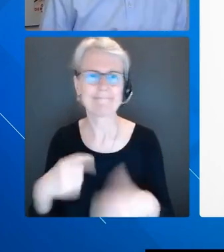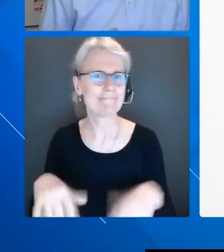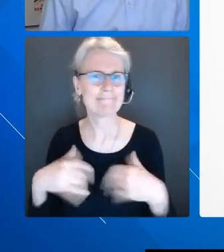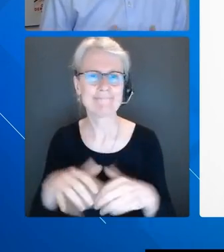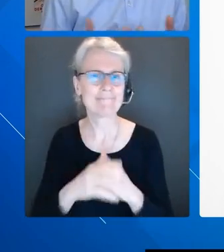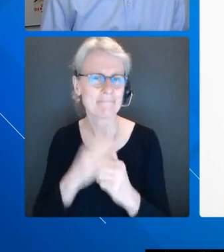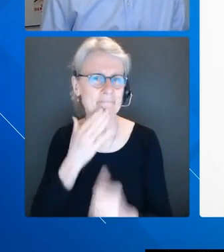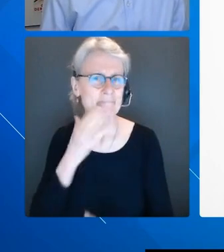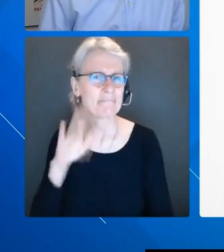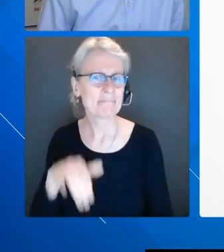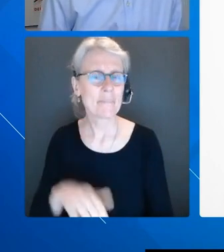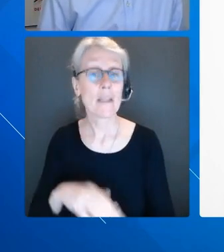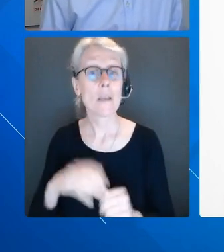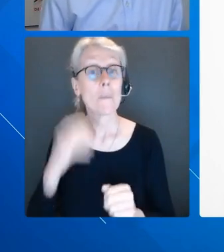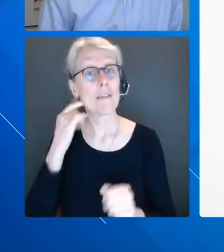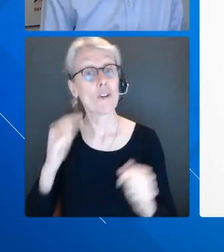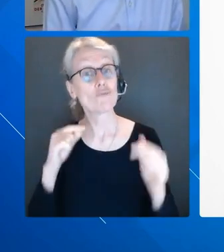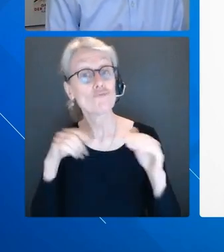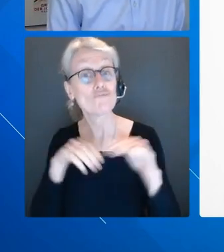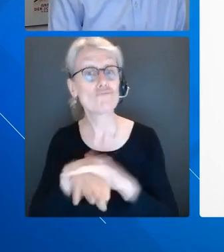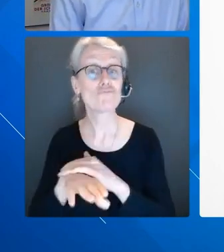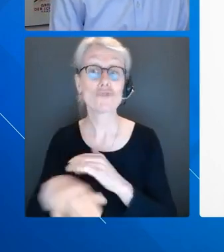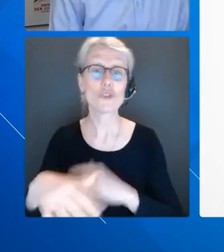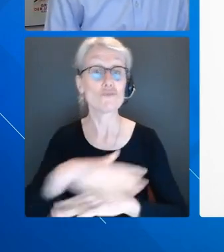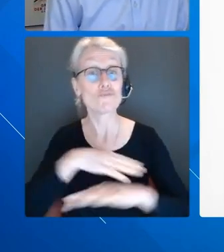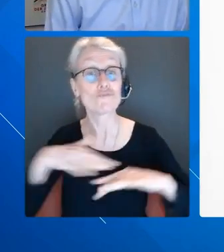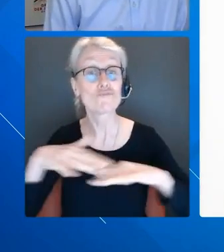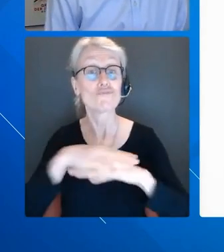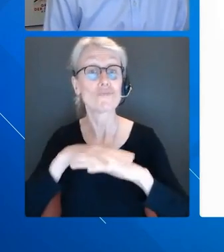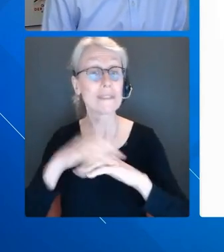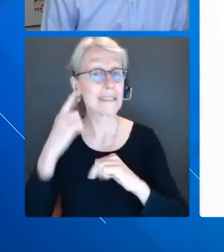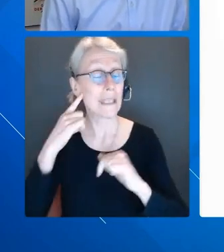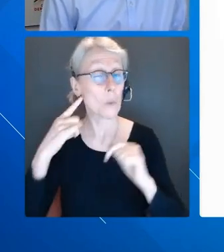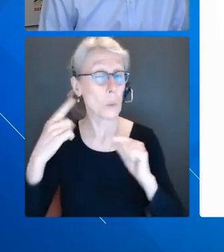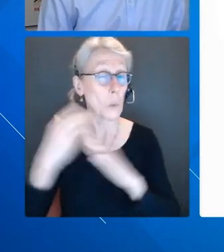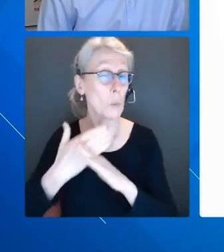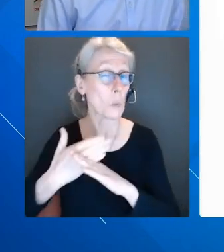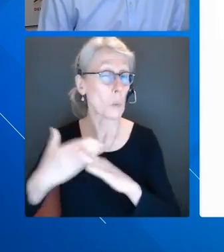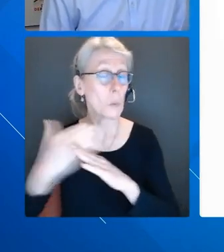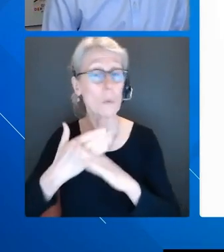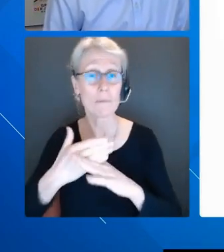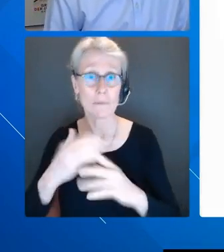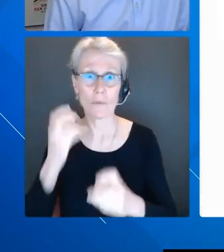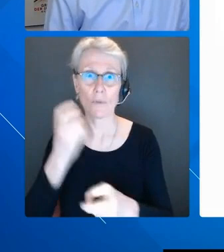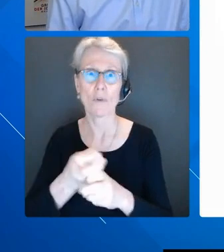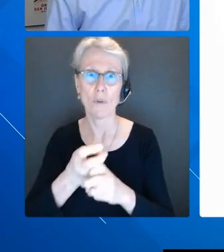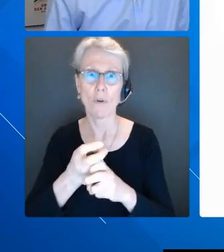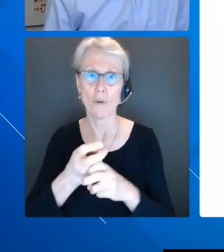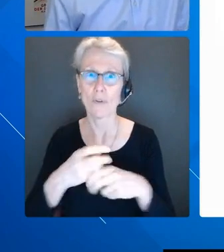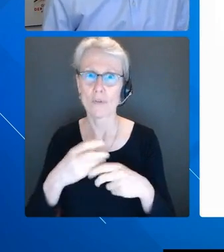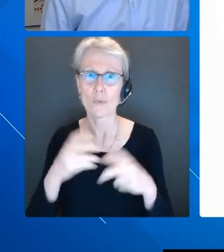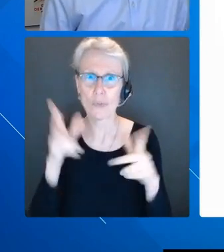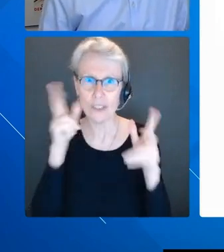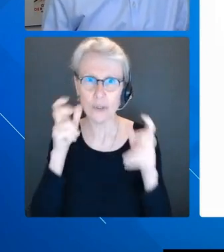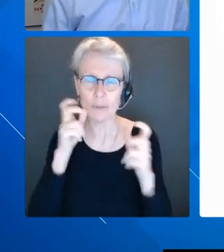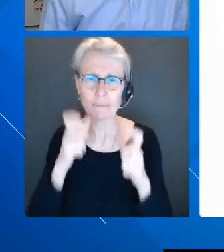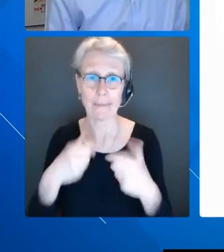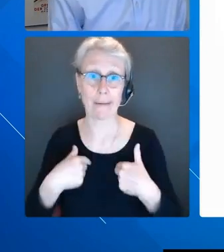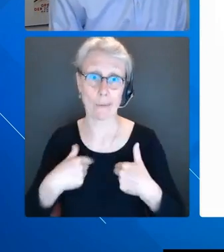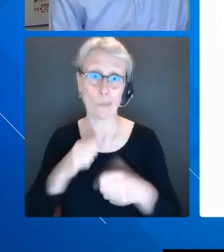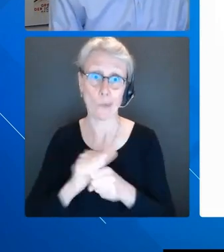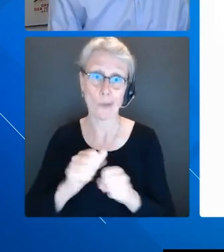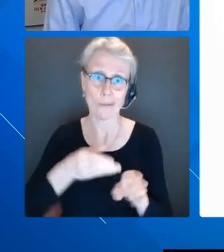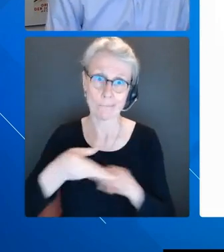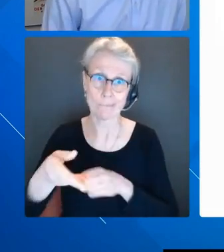lot of background sound, that's the worst for me. So, yeah, lucky me. Way to pick the events industry. So hearing disabilities,